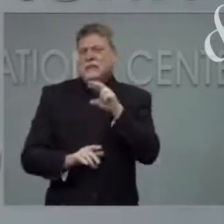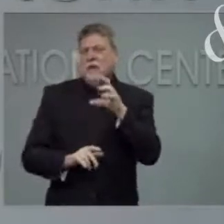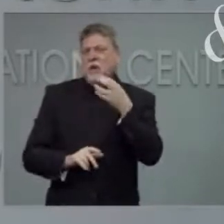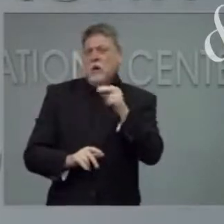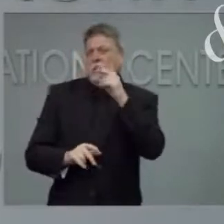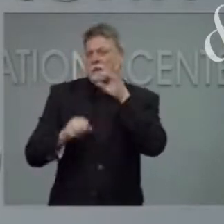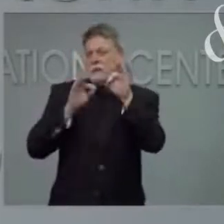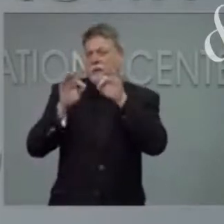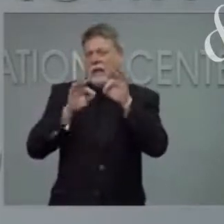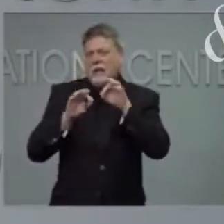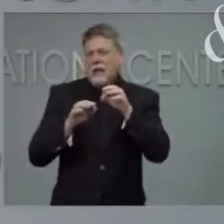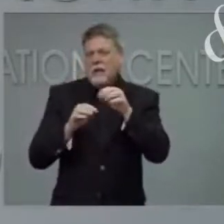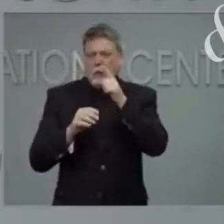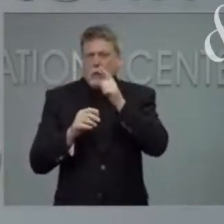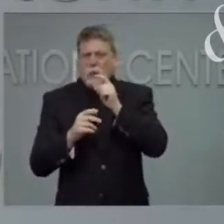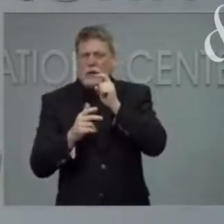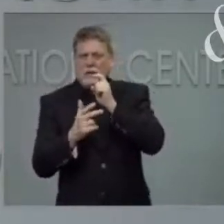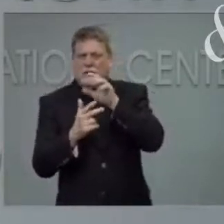specifically.